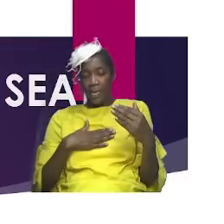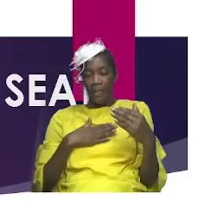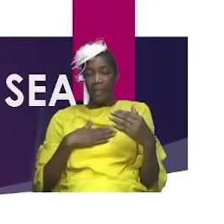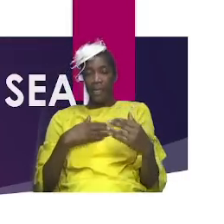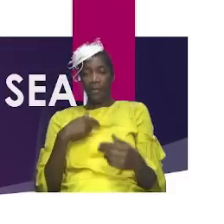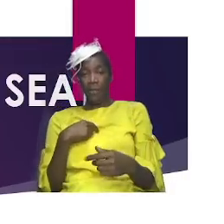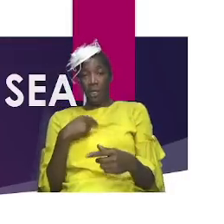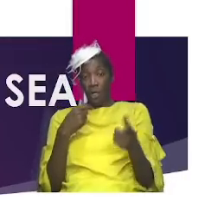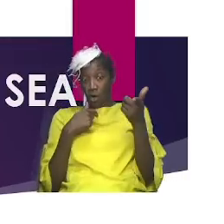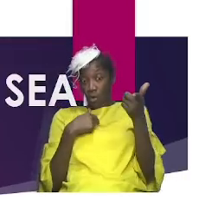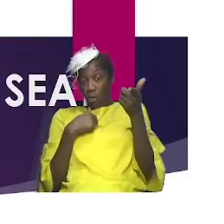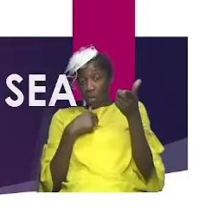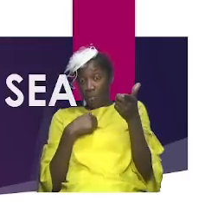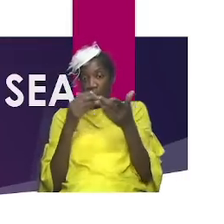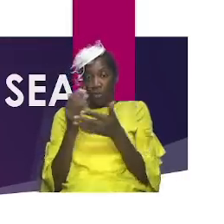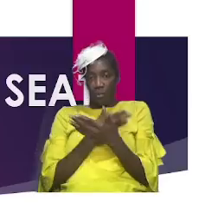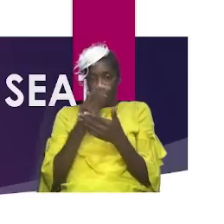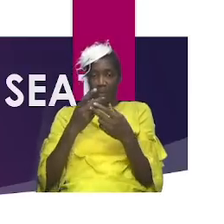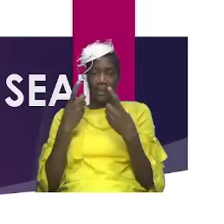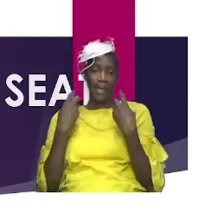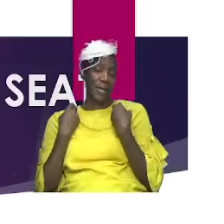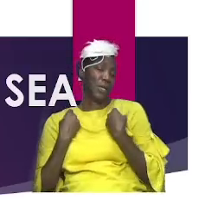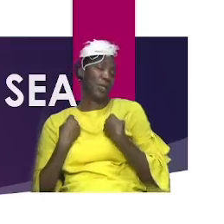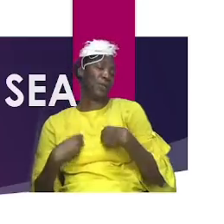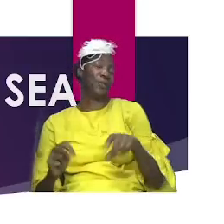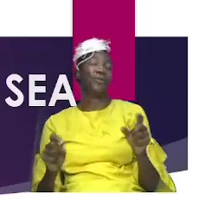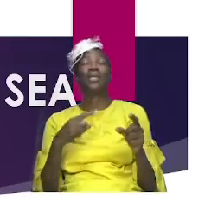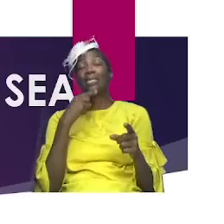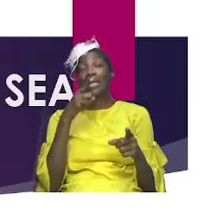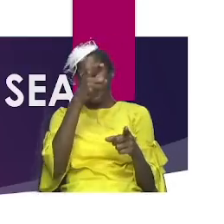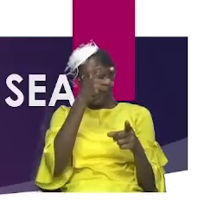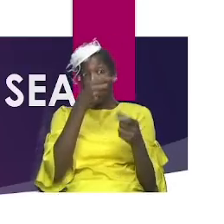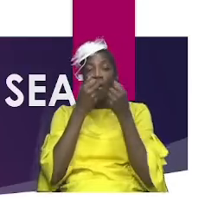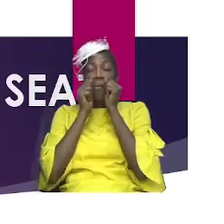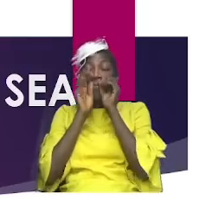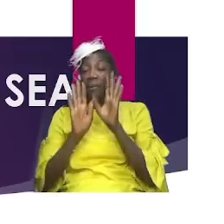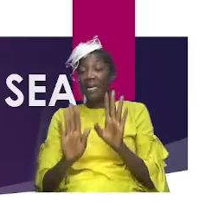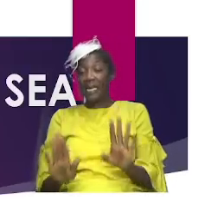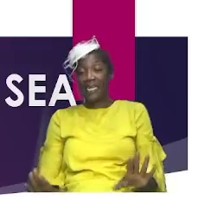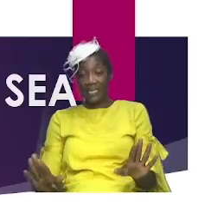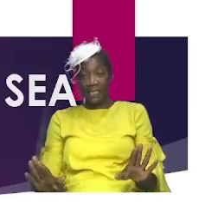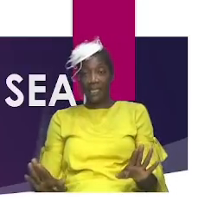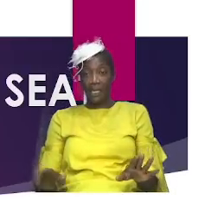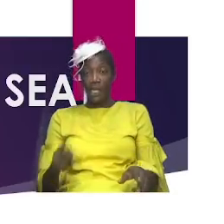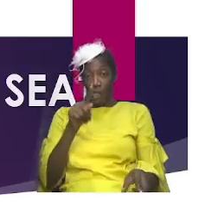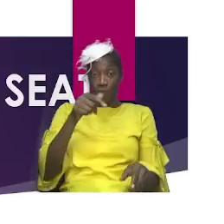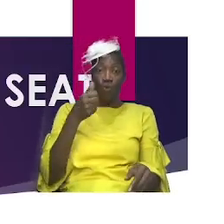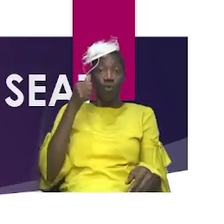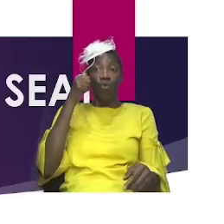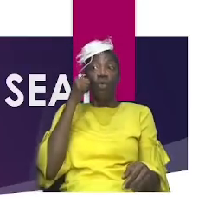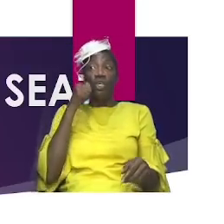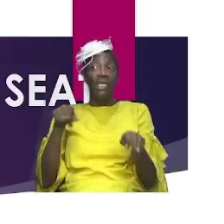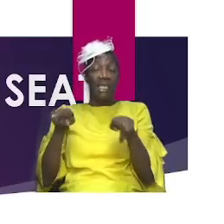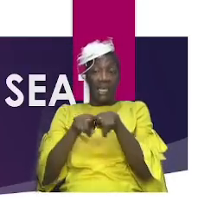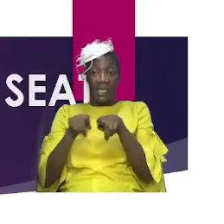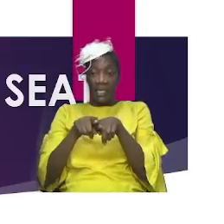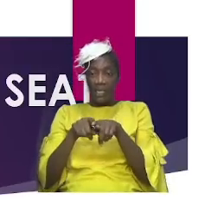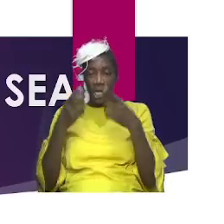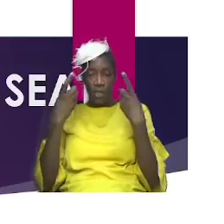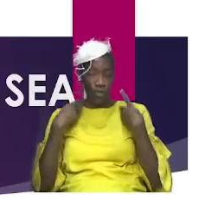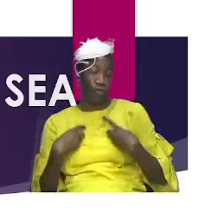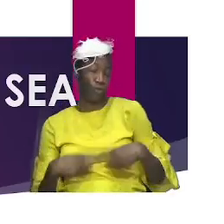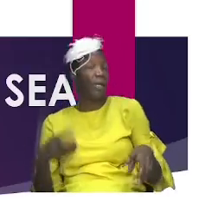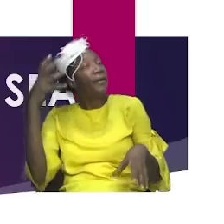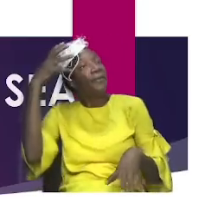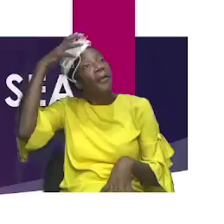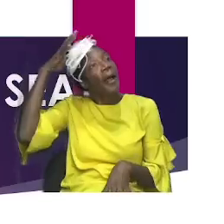at me sometimes and see me in a suit and say, oh, what a blessed man. Or you can see a sister in her dress and her hat on a